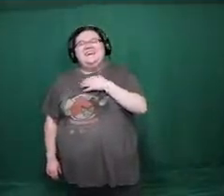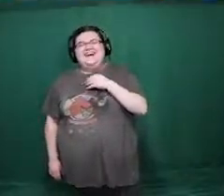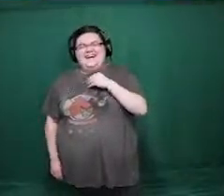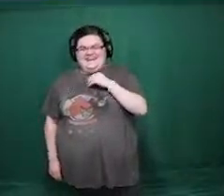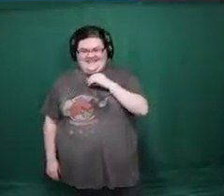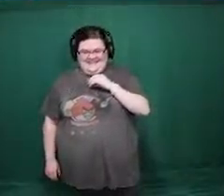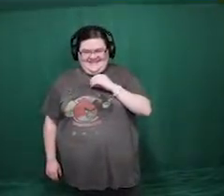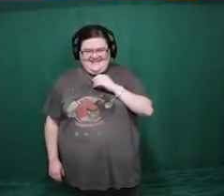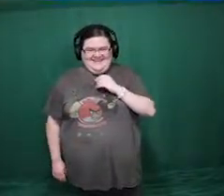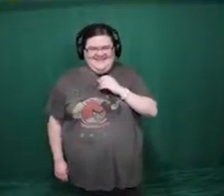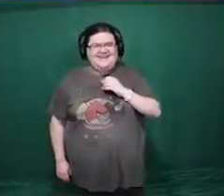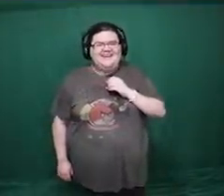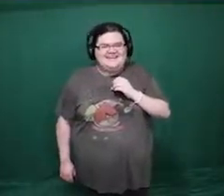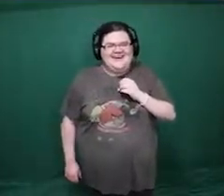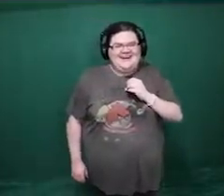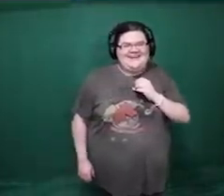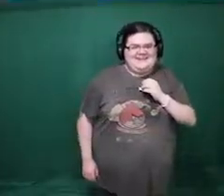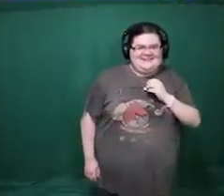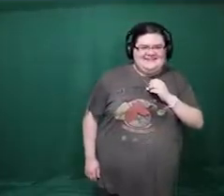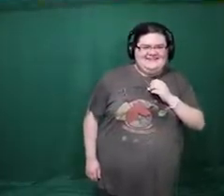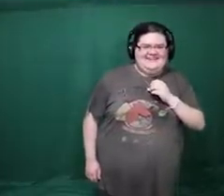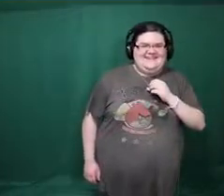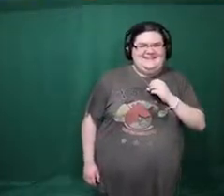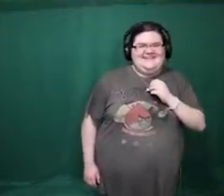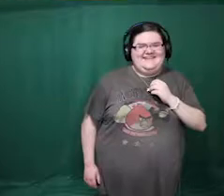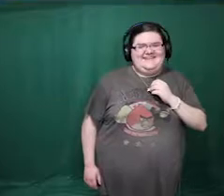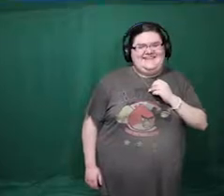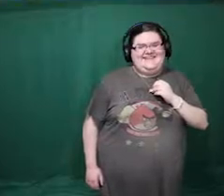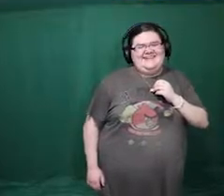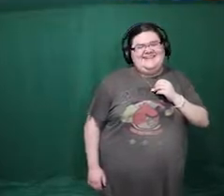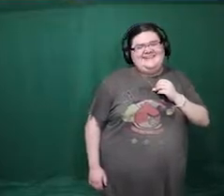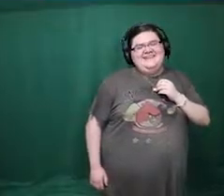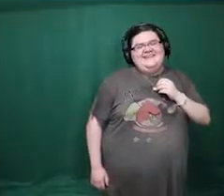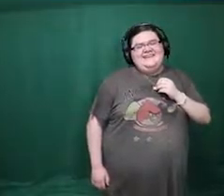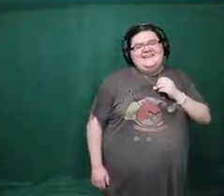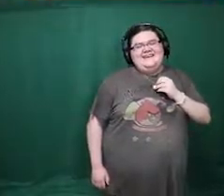It's a hell. Have you died as well? Yeah!